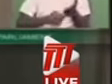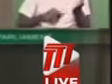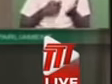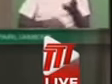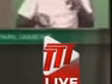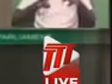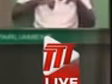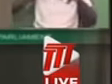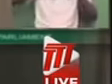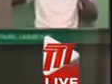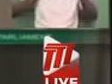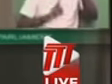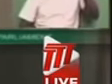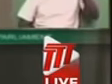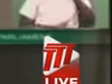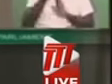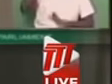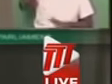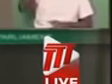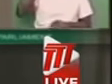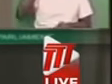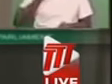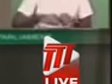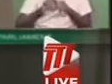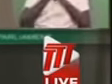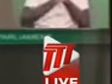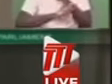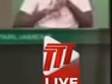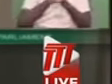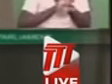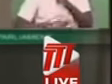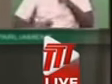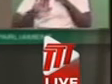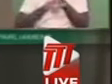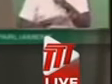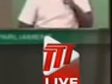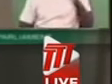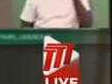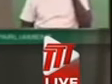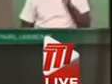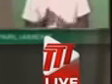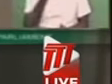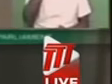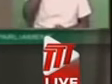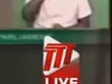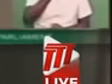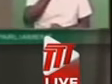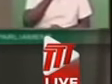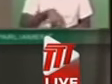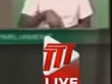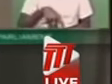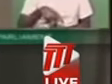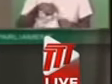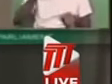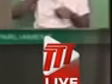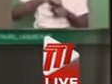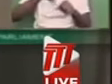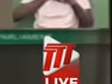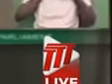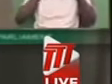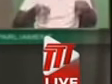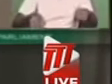pump. Most of NB gas stations are located in the very best and prime real estate locations. Remember